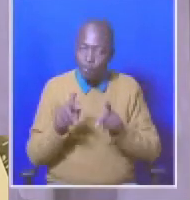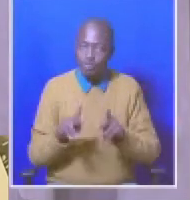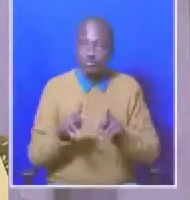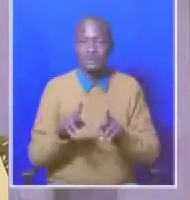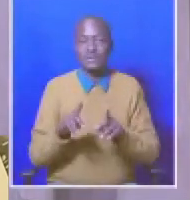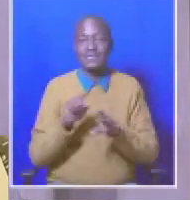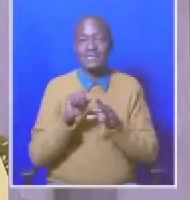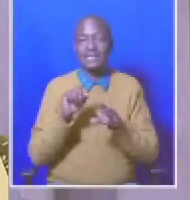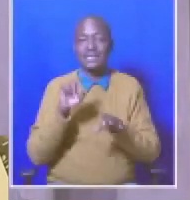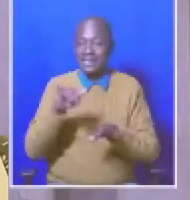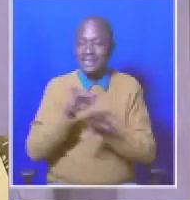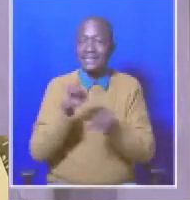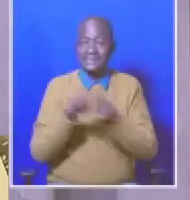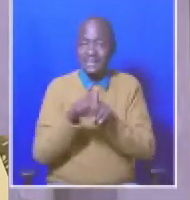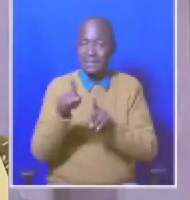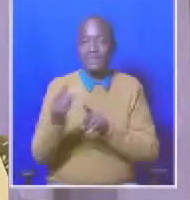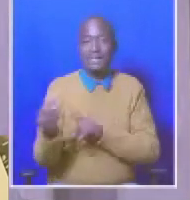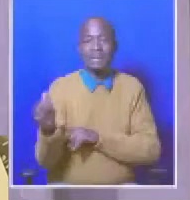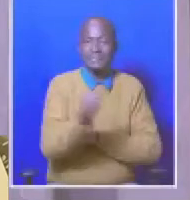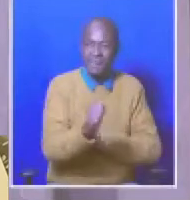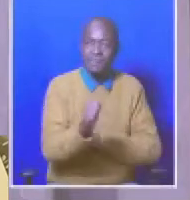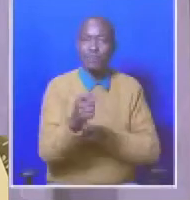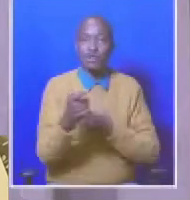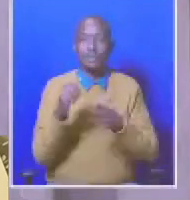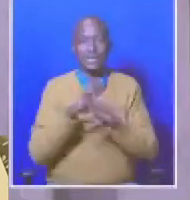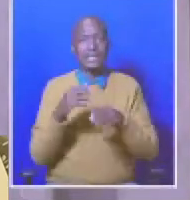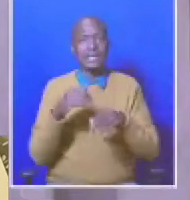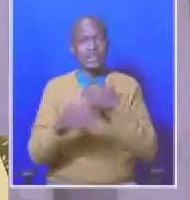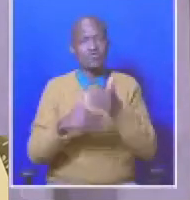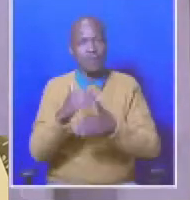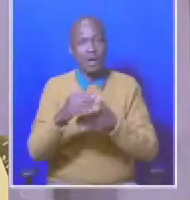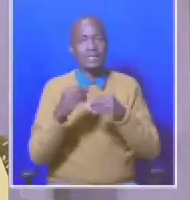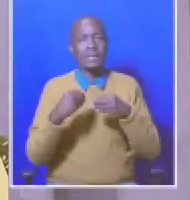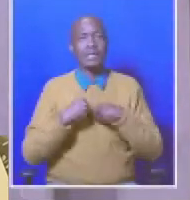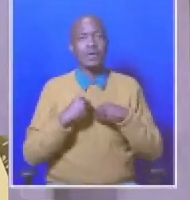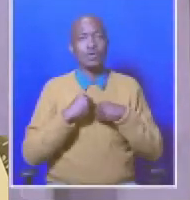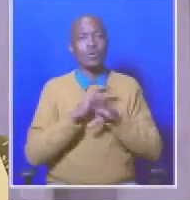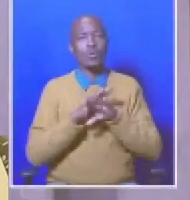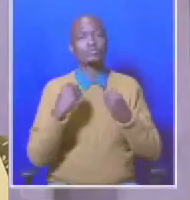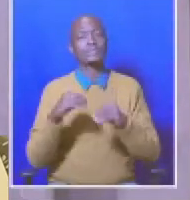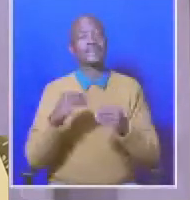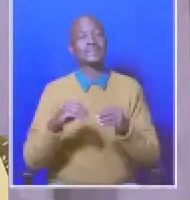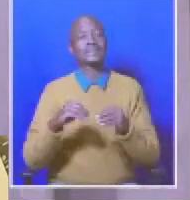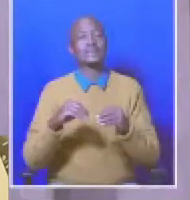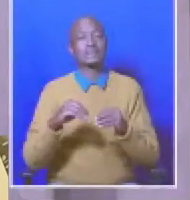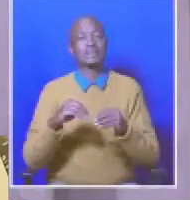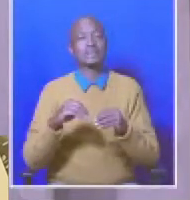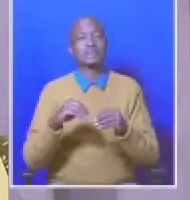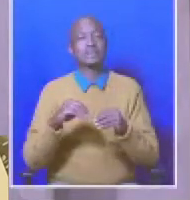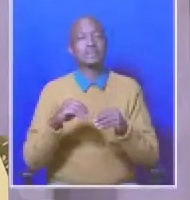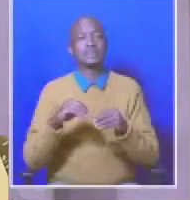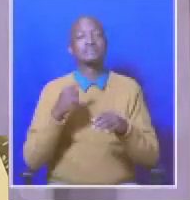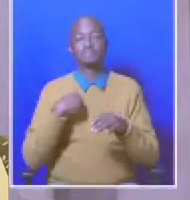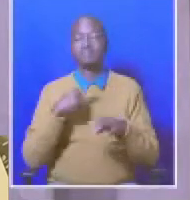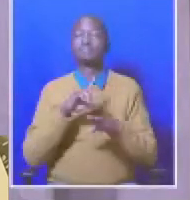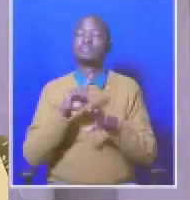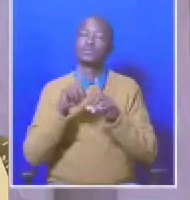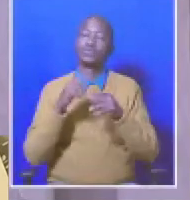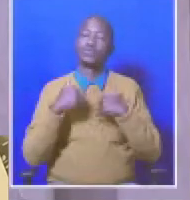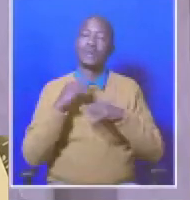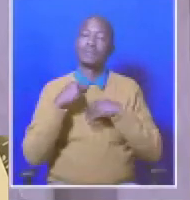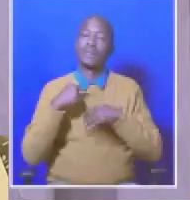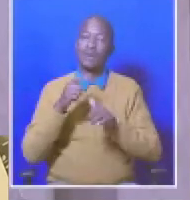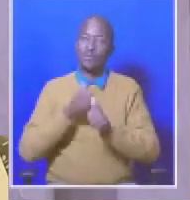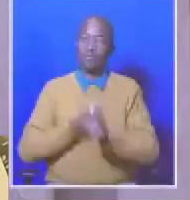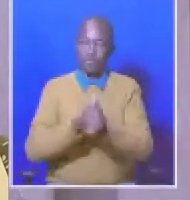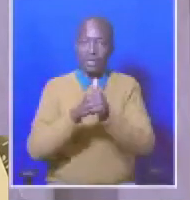be employable, but also to run their own businesses and so on. I will follow up with my team to